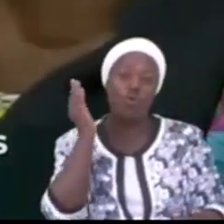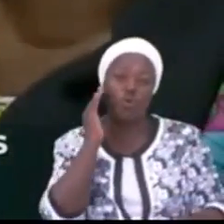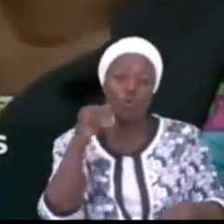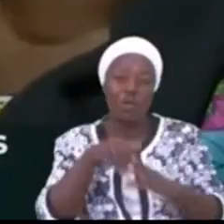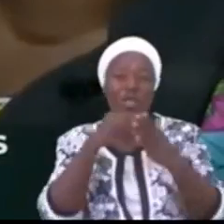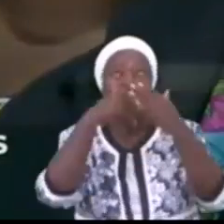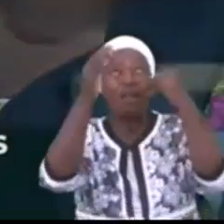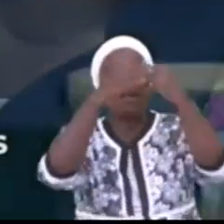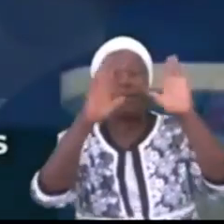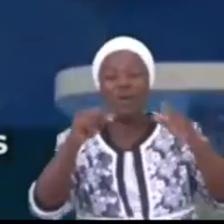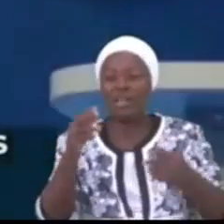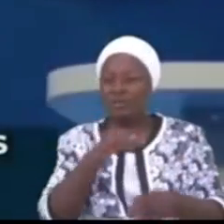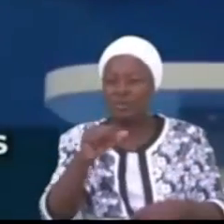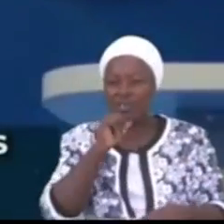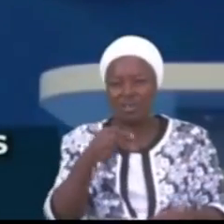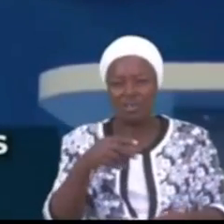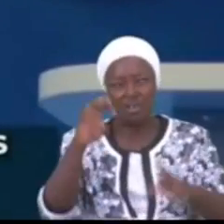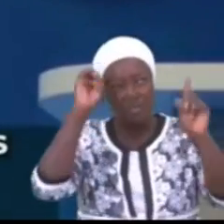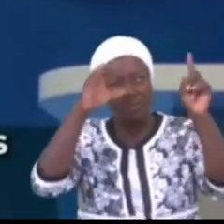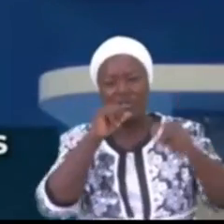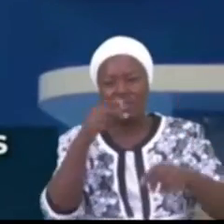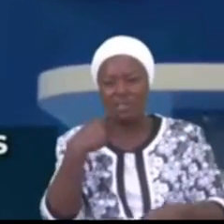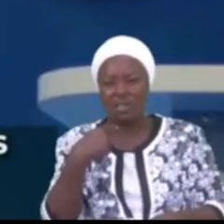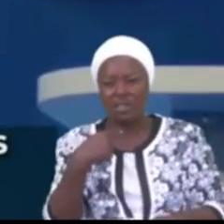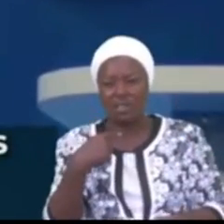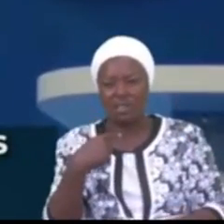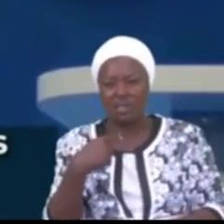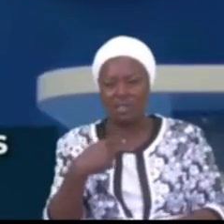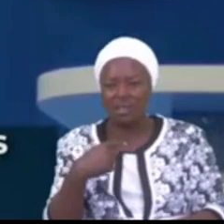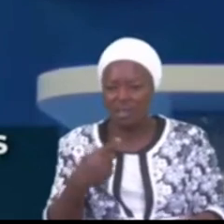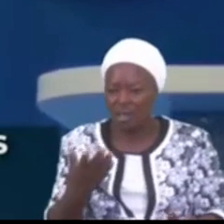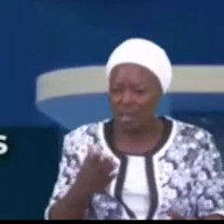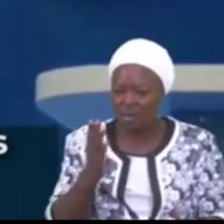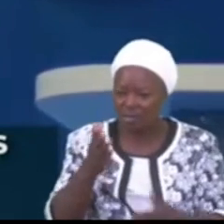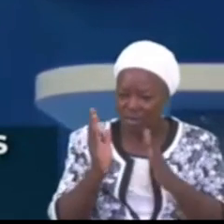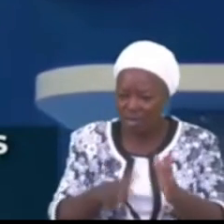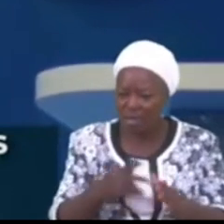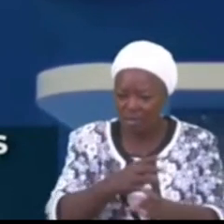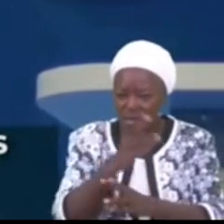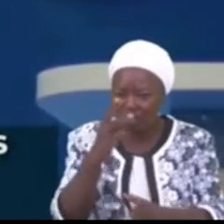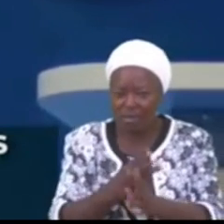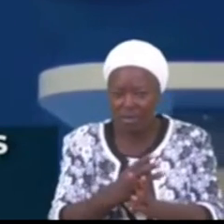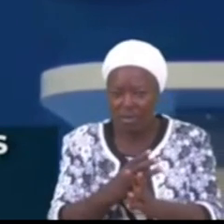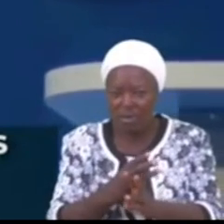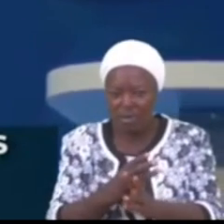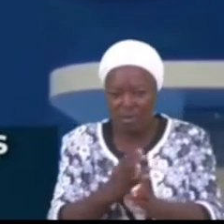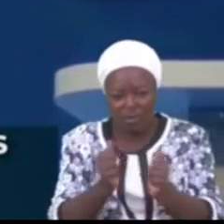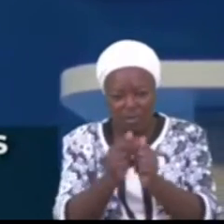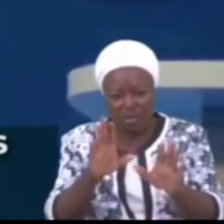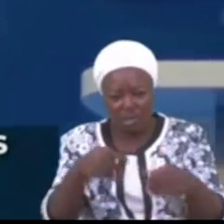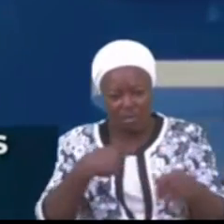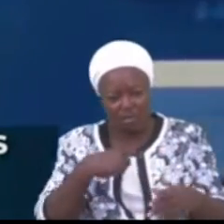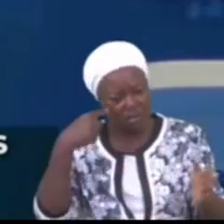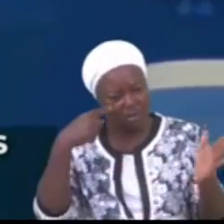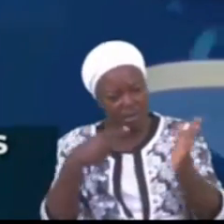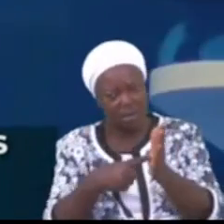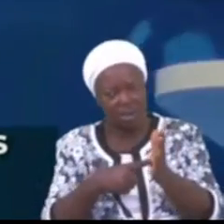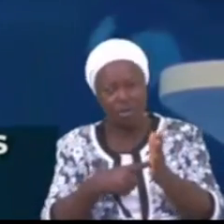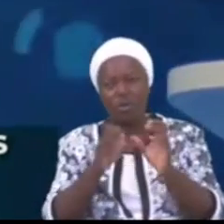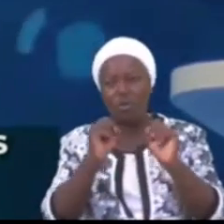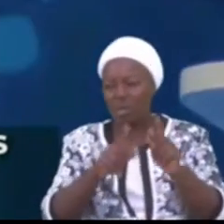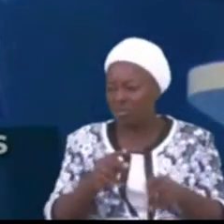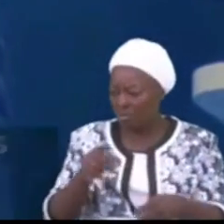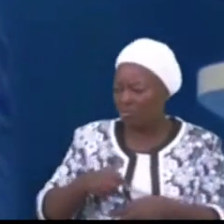say, I wasn't expecting you. You left the world without giving notice. Okay, go stay